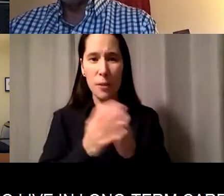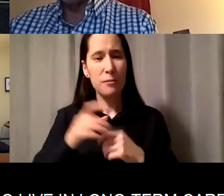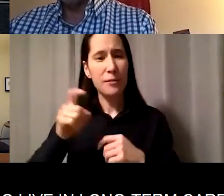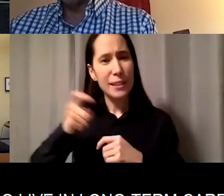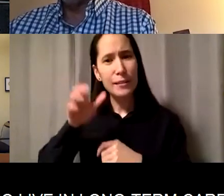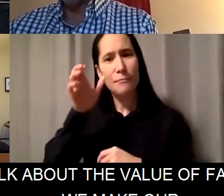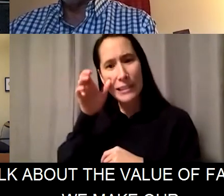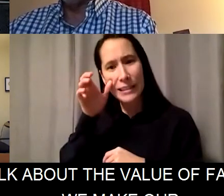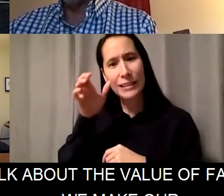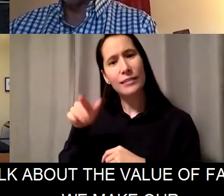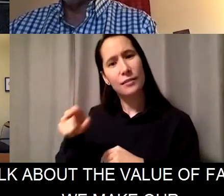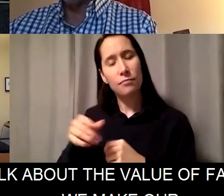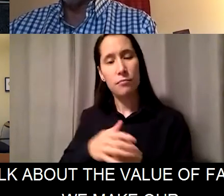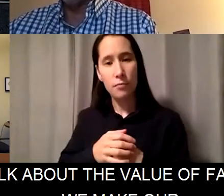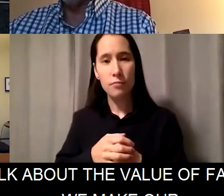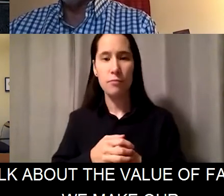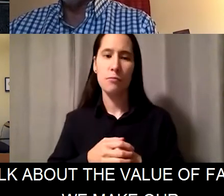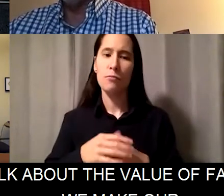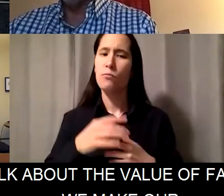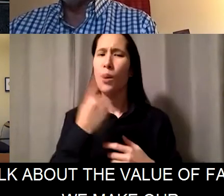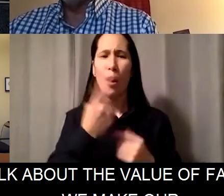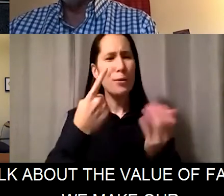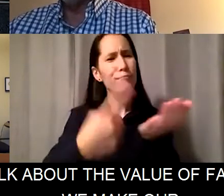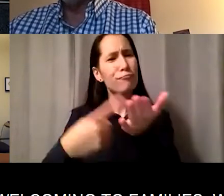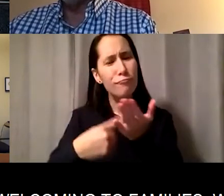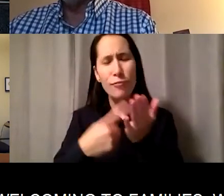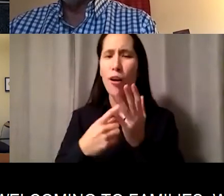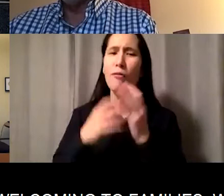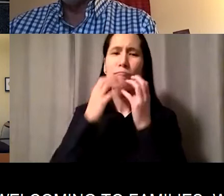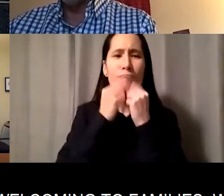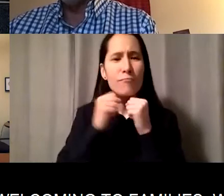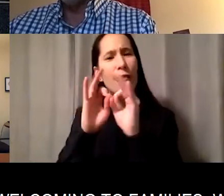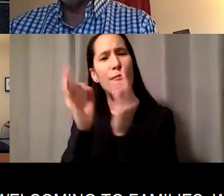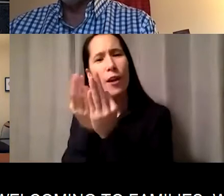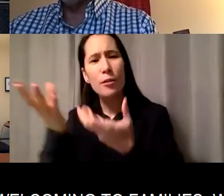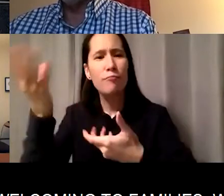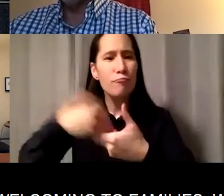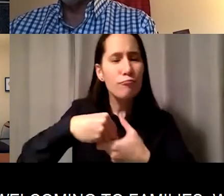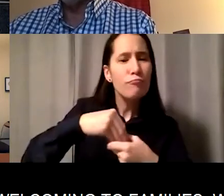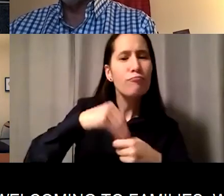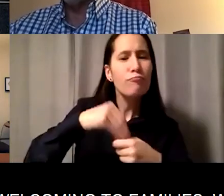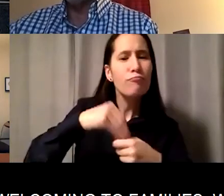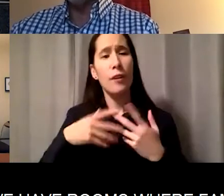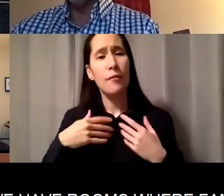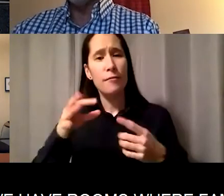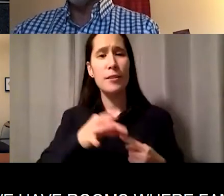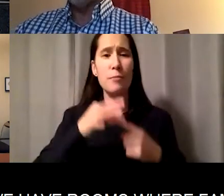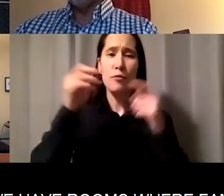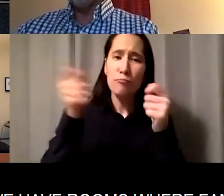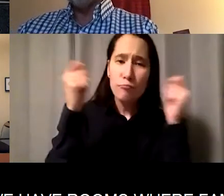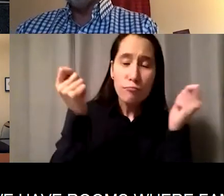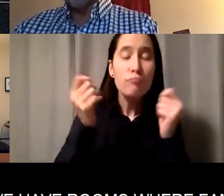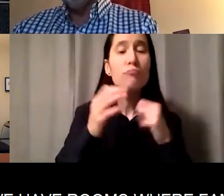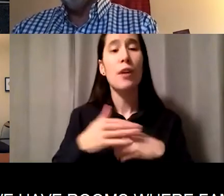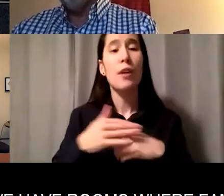certainly talk about the value of family members. We make our care homes welcoming to families. We have special occasions. We have rooms where families